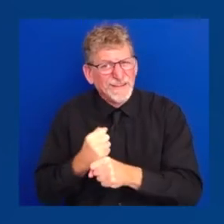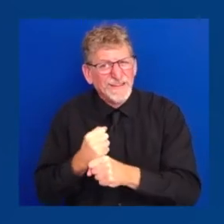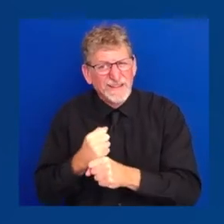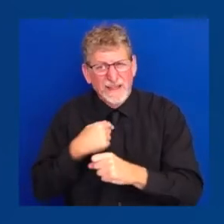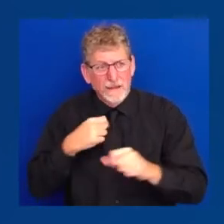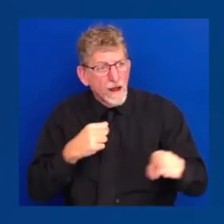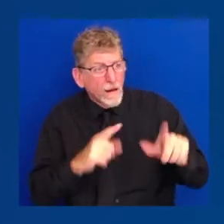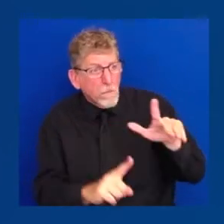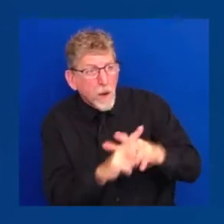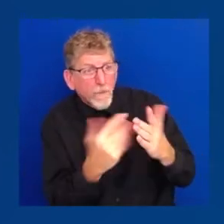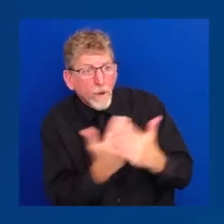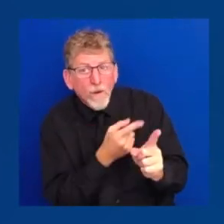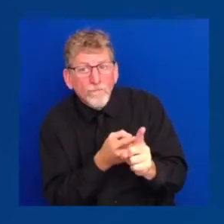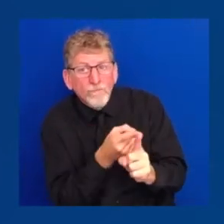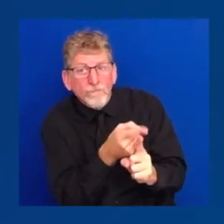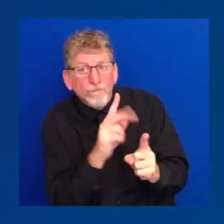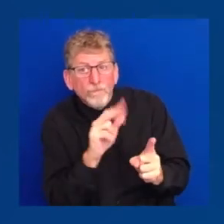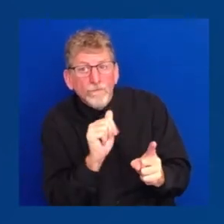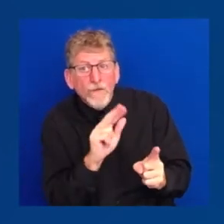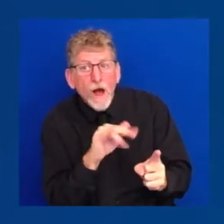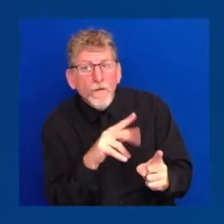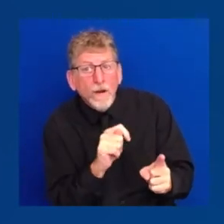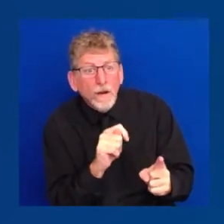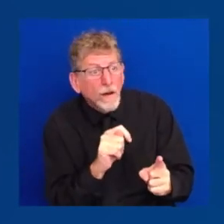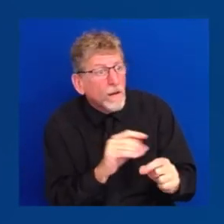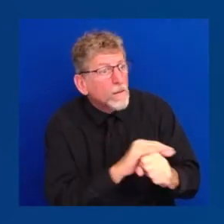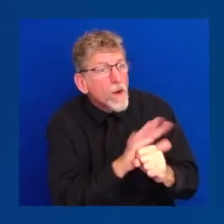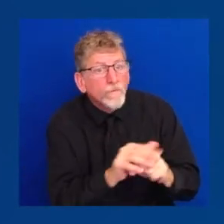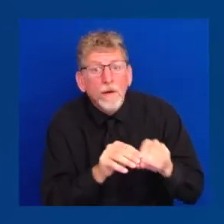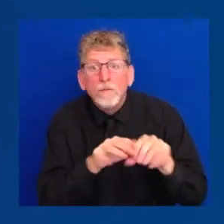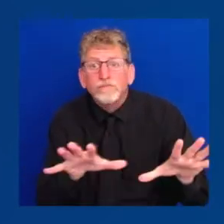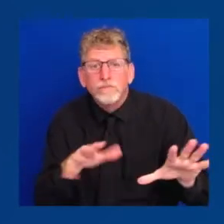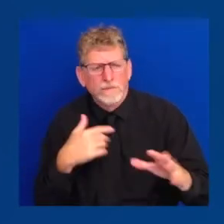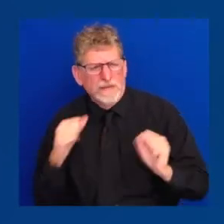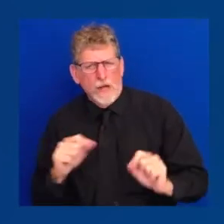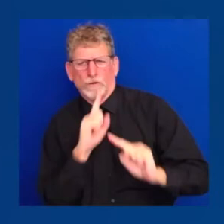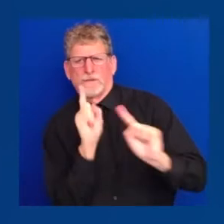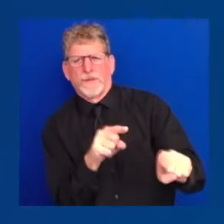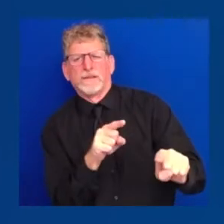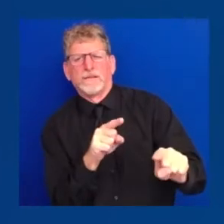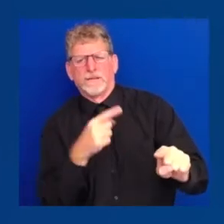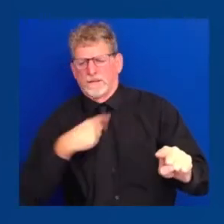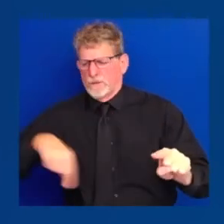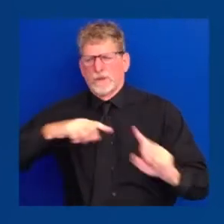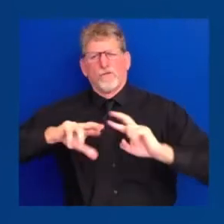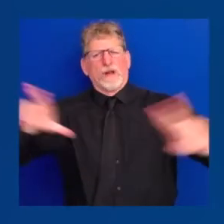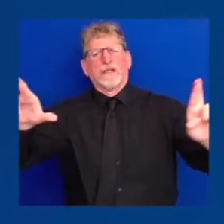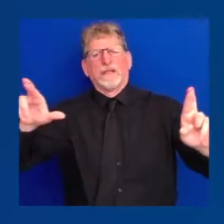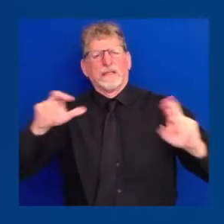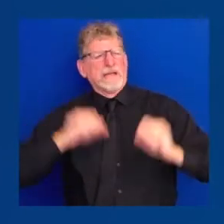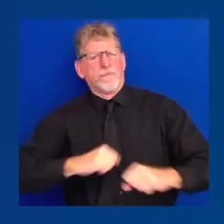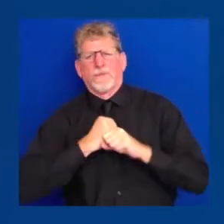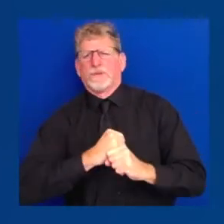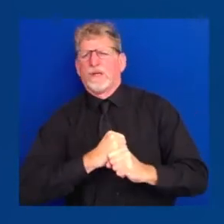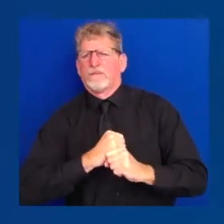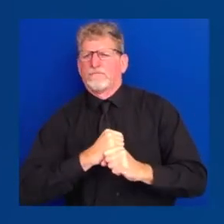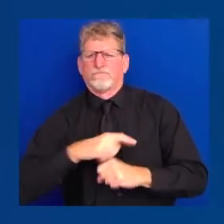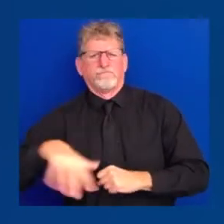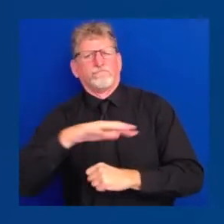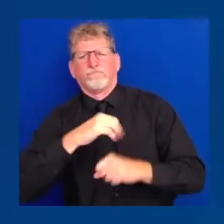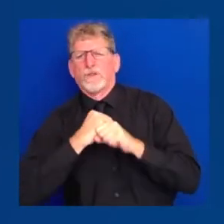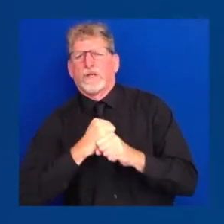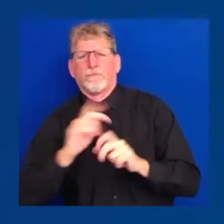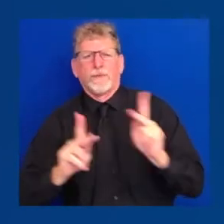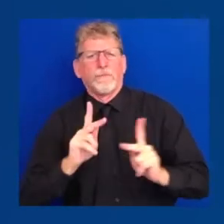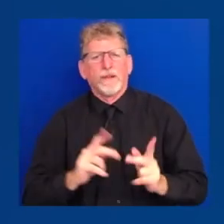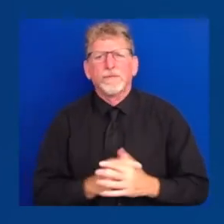outbreaks, so we can effectively stay ahead of this virus and protect more people. Today, I want to discuss some of CDC's strategies